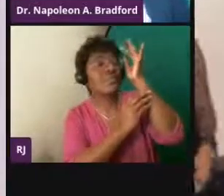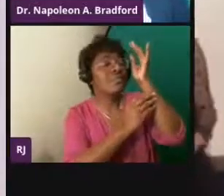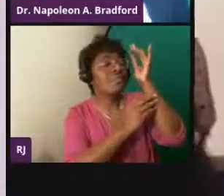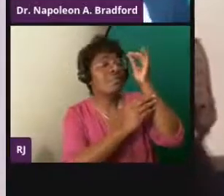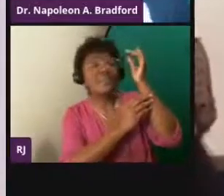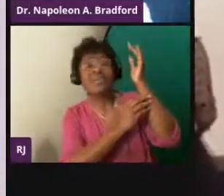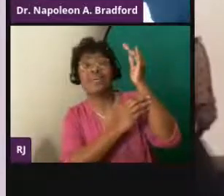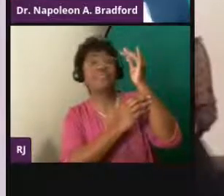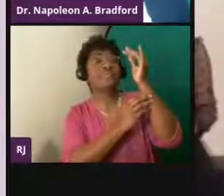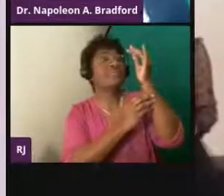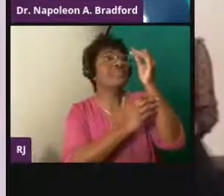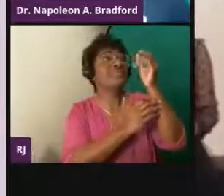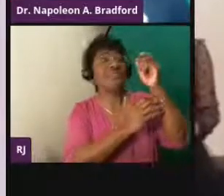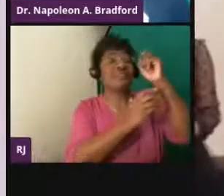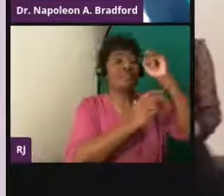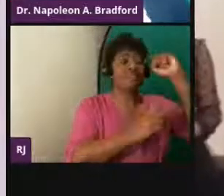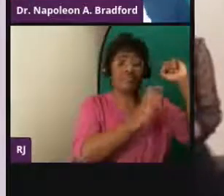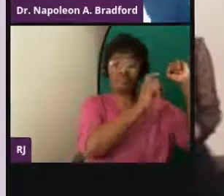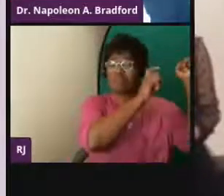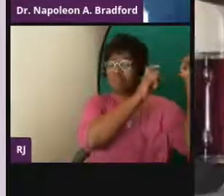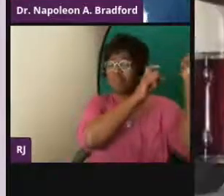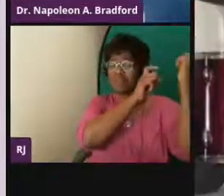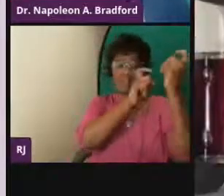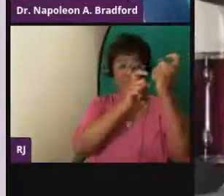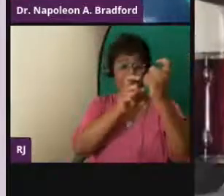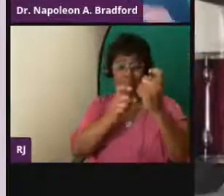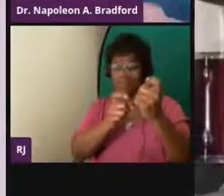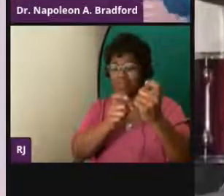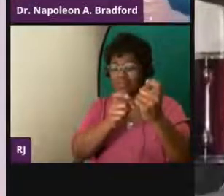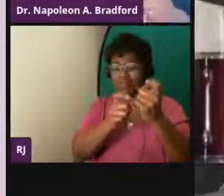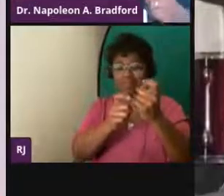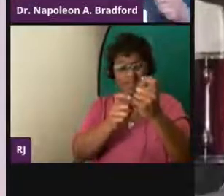God says I will keep you in